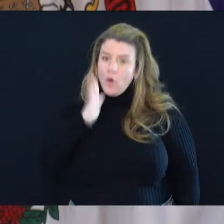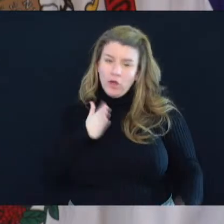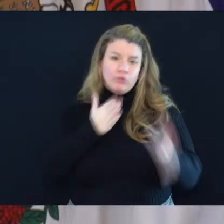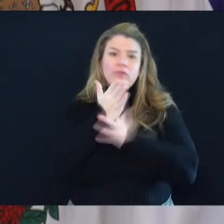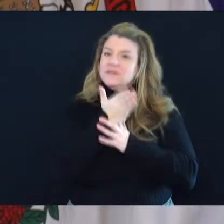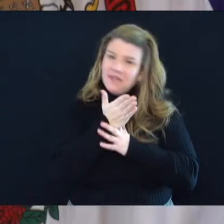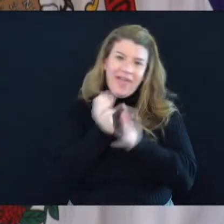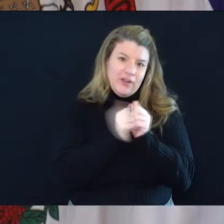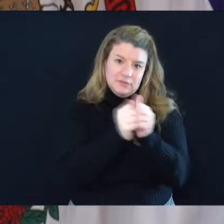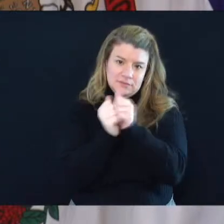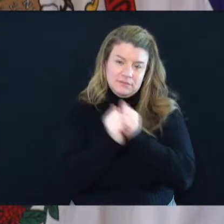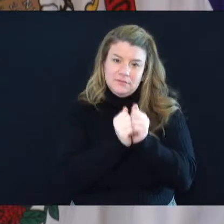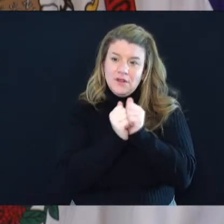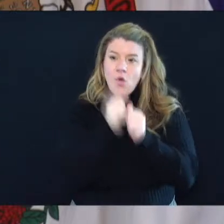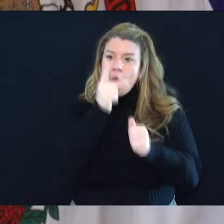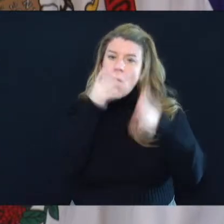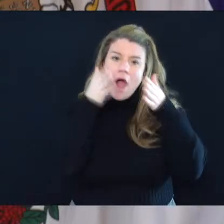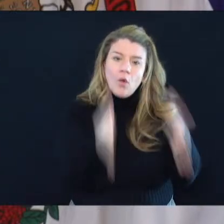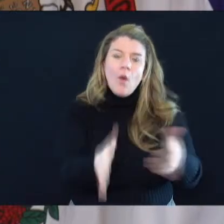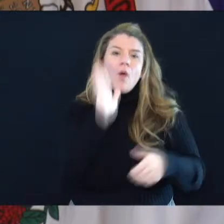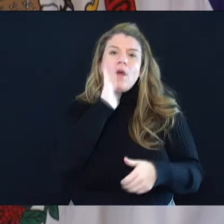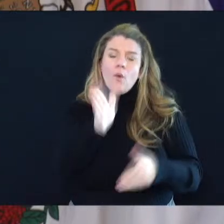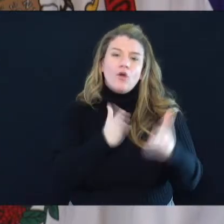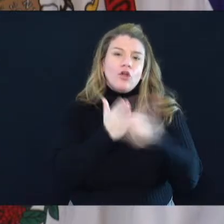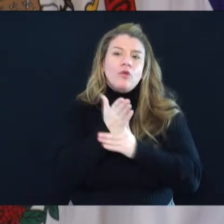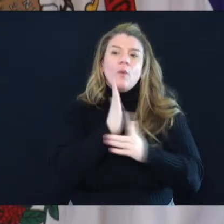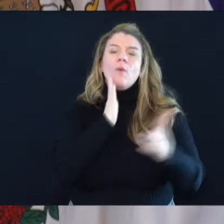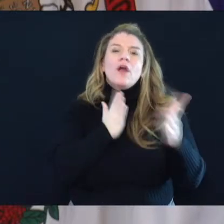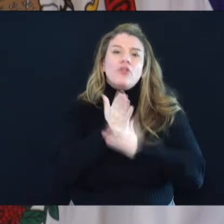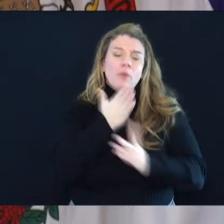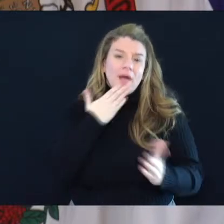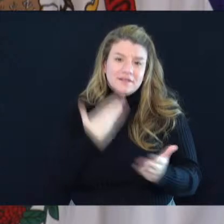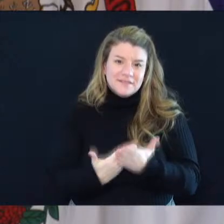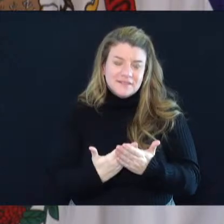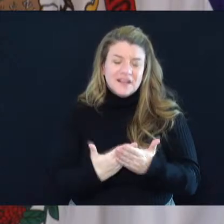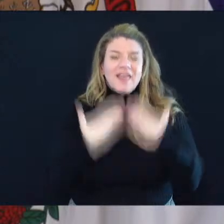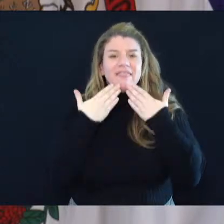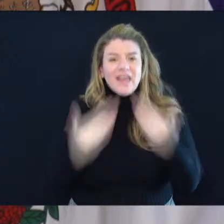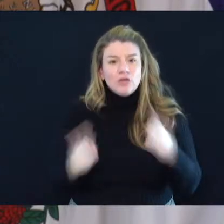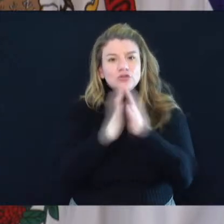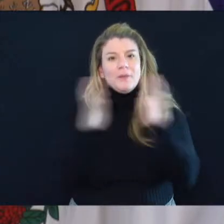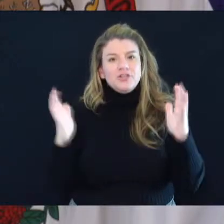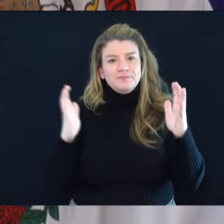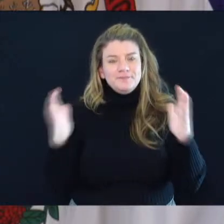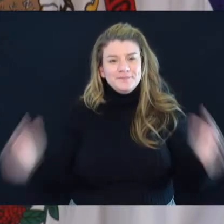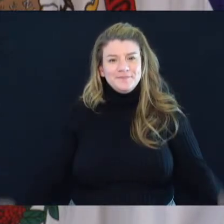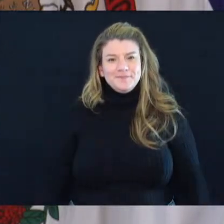Virginia. One way or another, we're going to get through it. We're going to get through it well. So thank you so much.